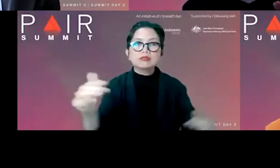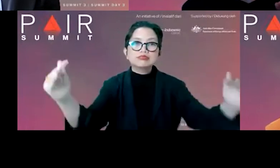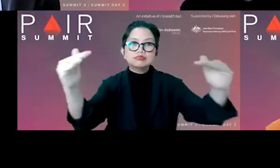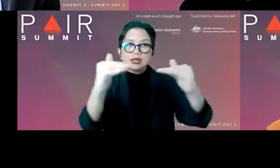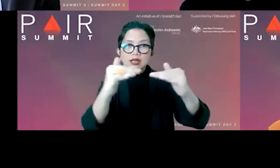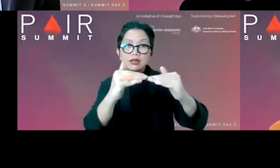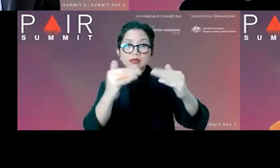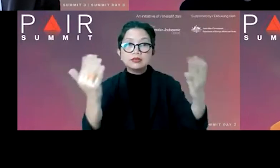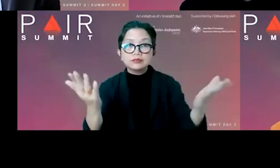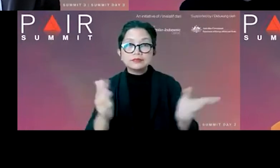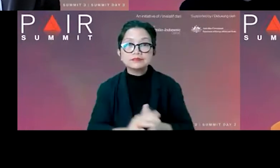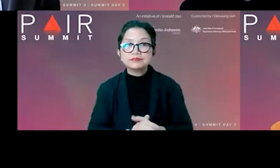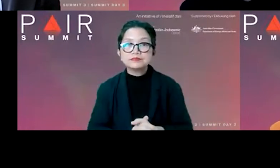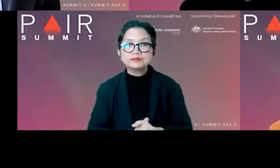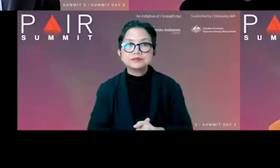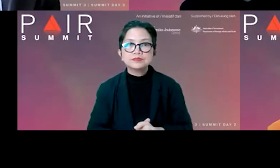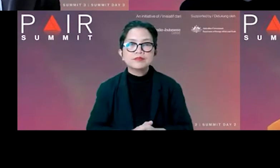other. And so